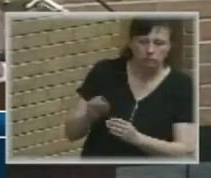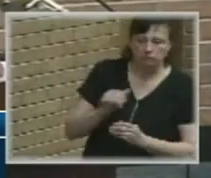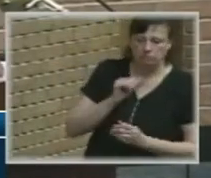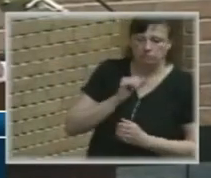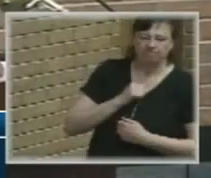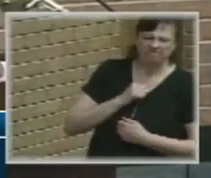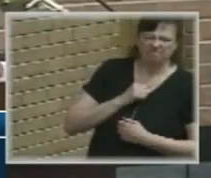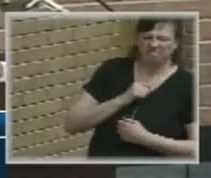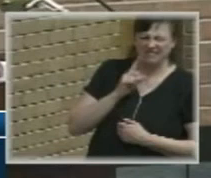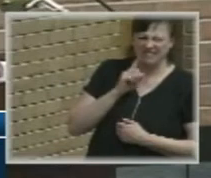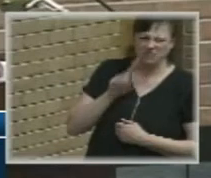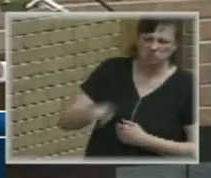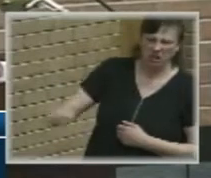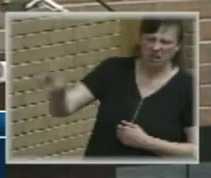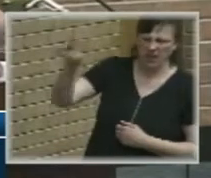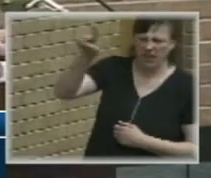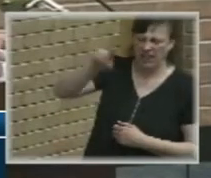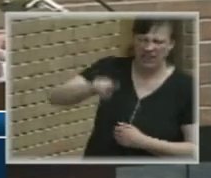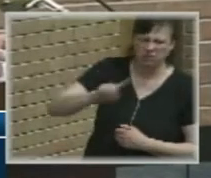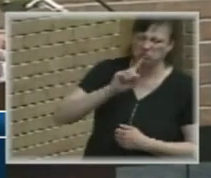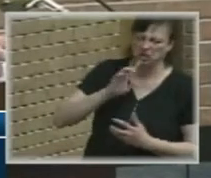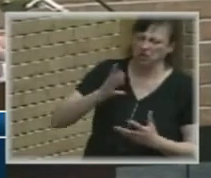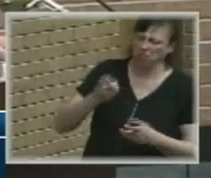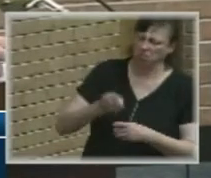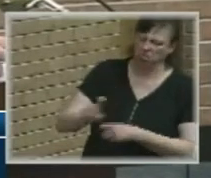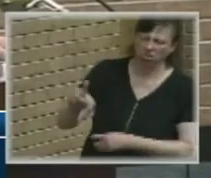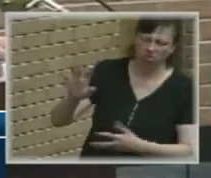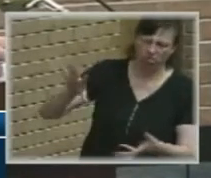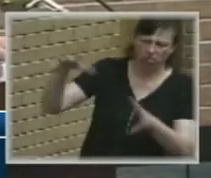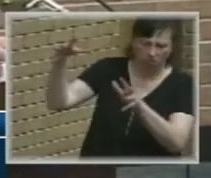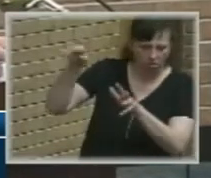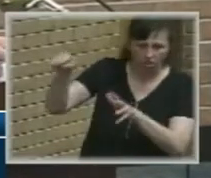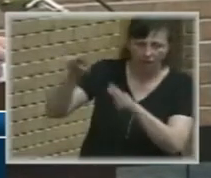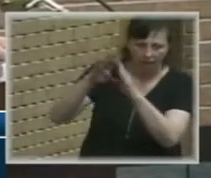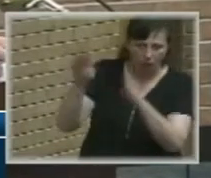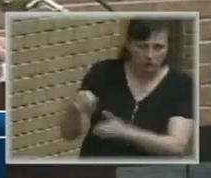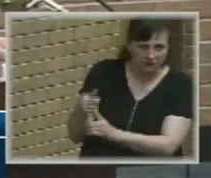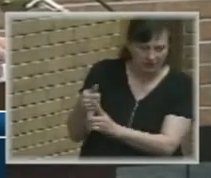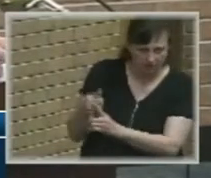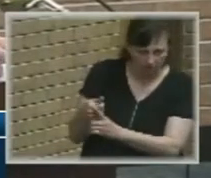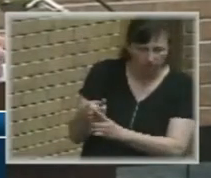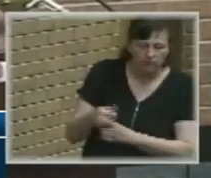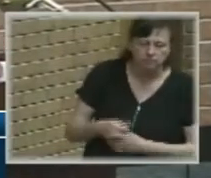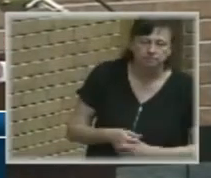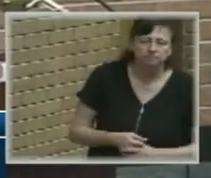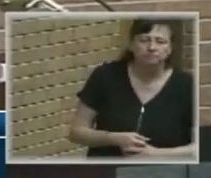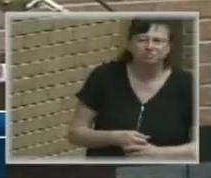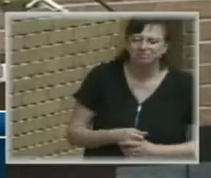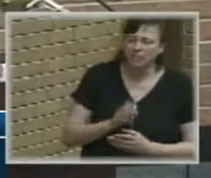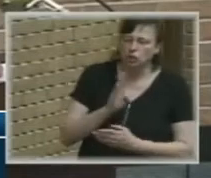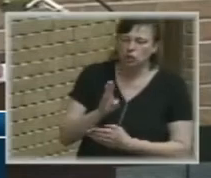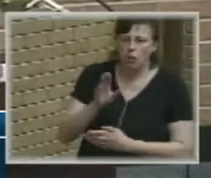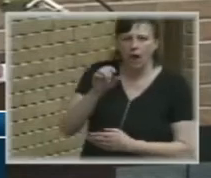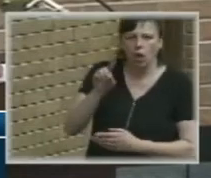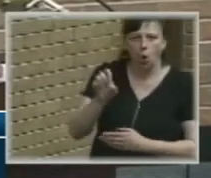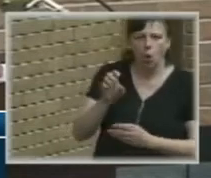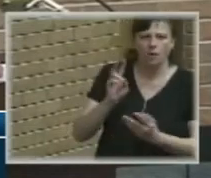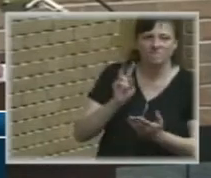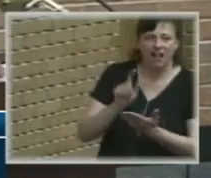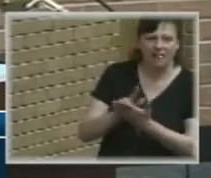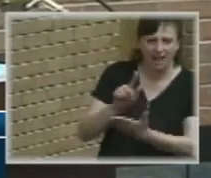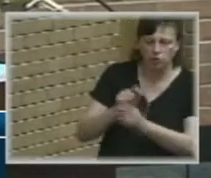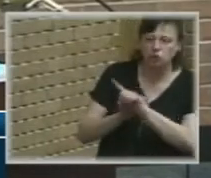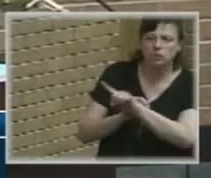was complete fascia missing, and there were squirrels in and out of there, which is a direct code violation. But I would agree now that the